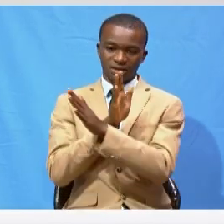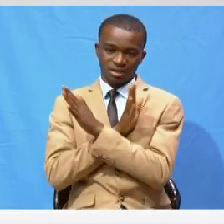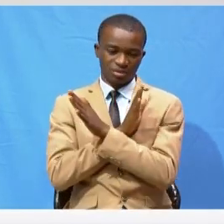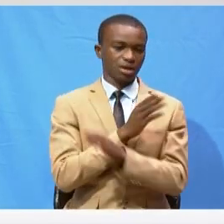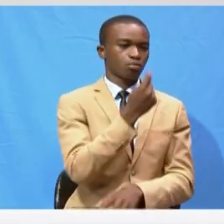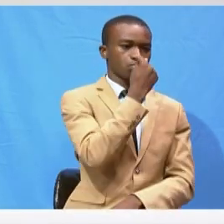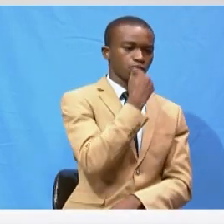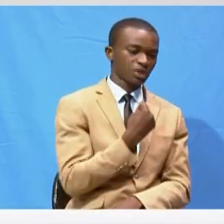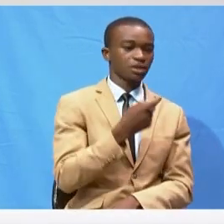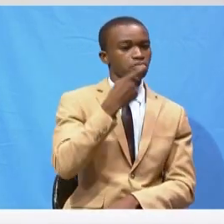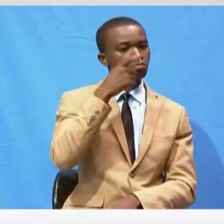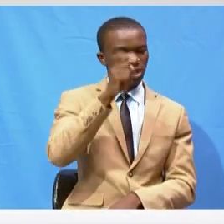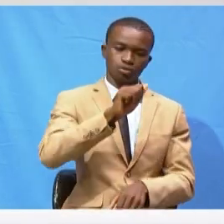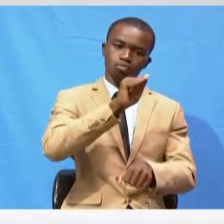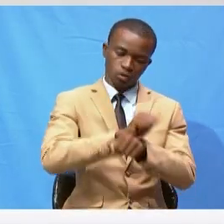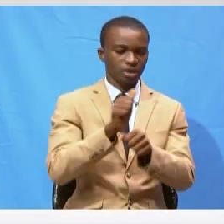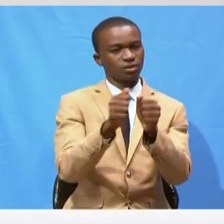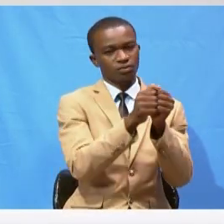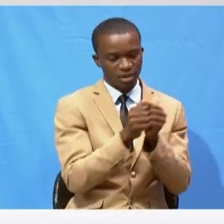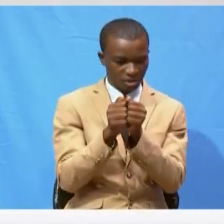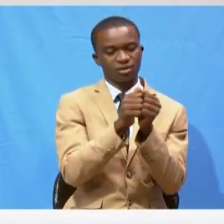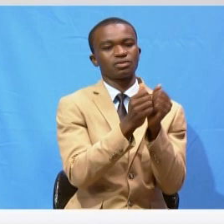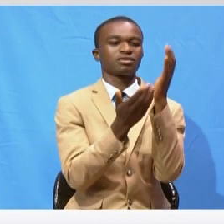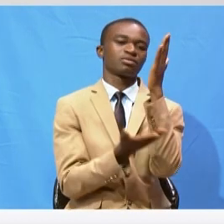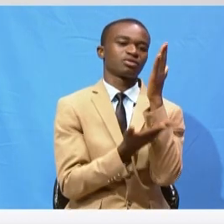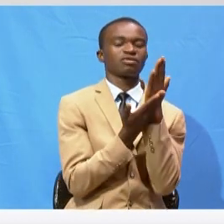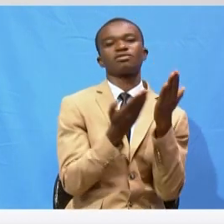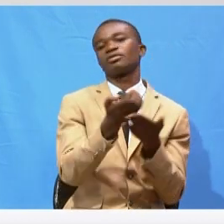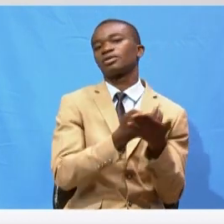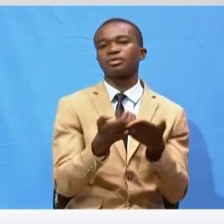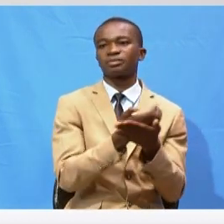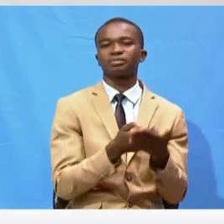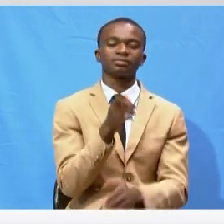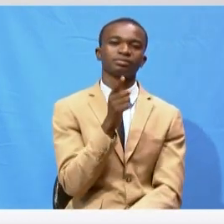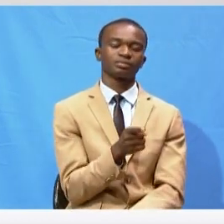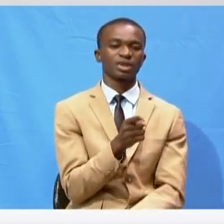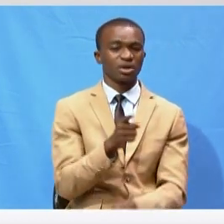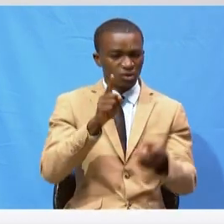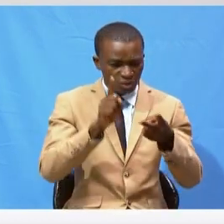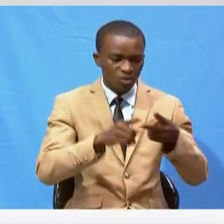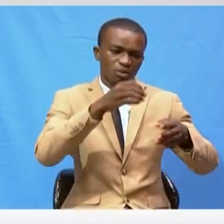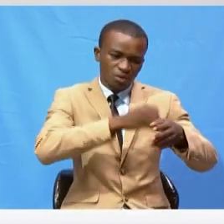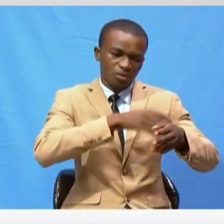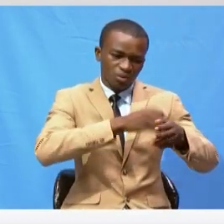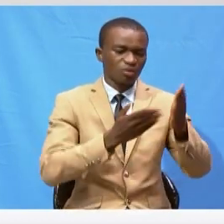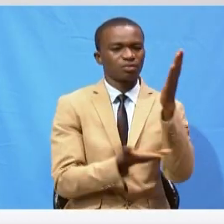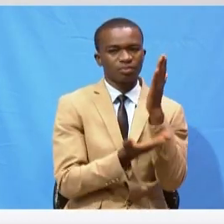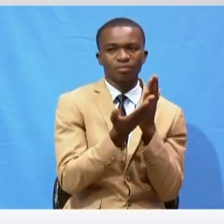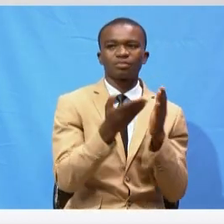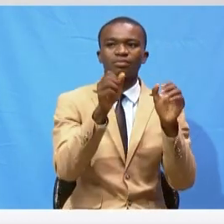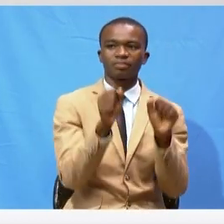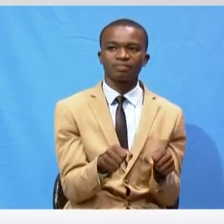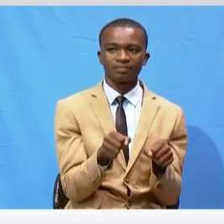there is ease, flow of trade and investment between the two countries. And we have agreed, after this meeting,